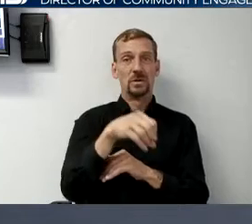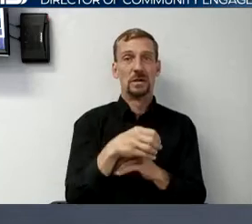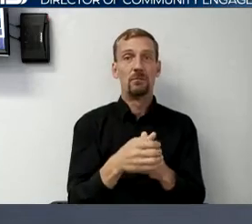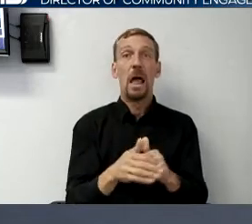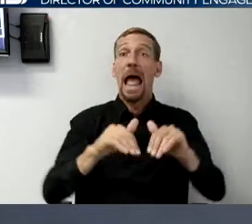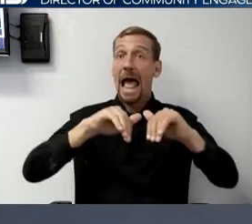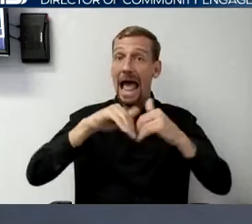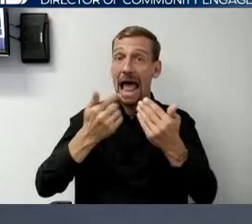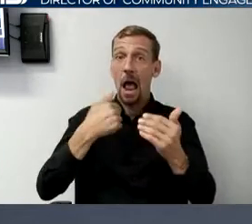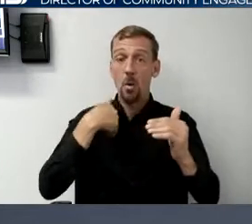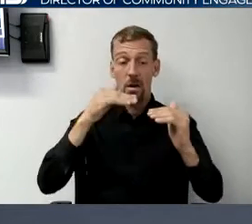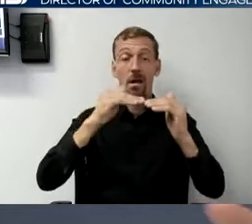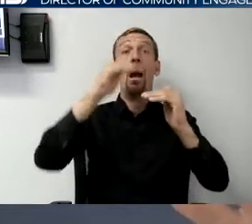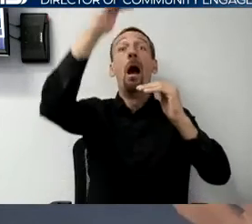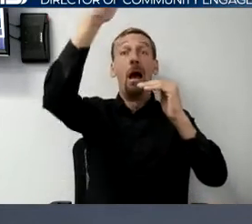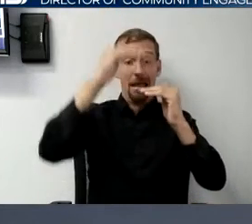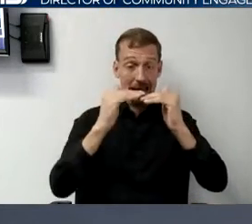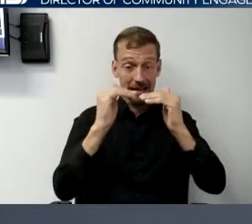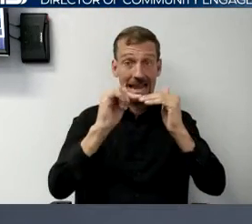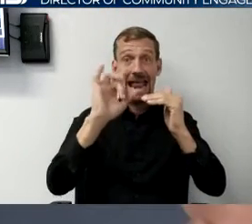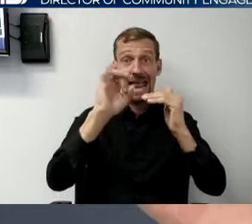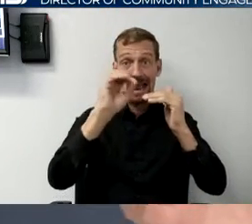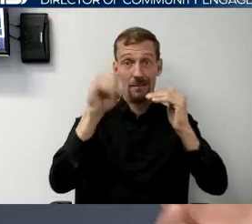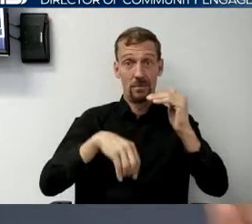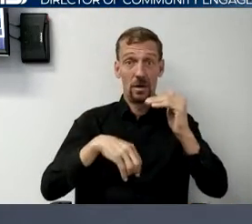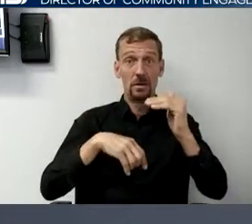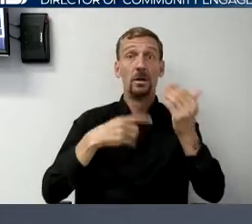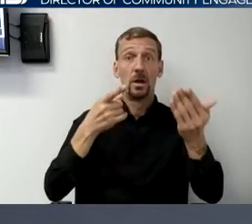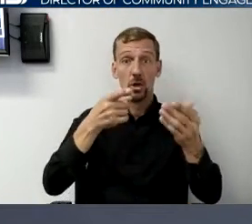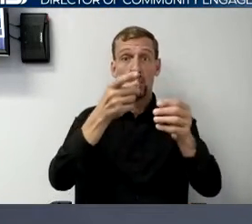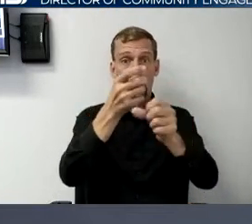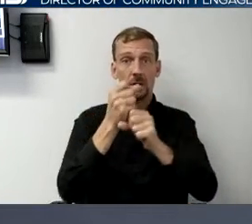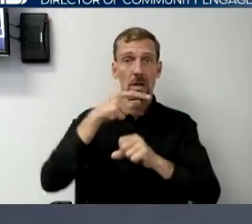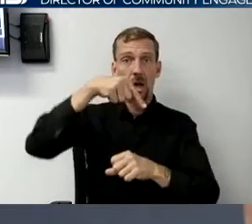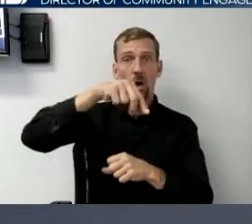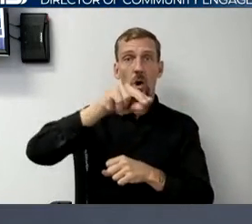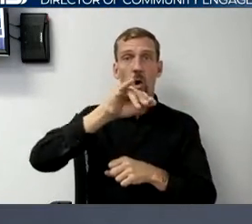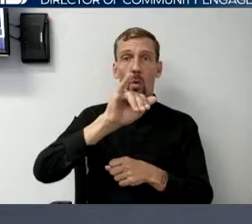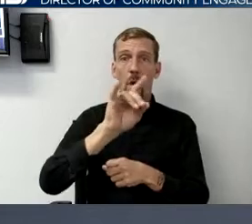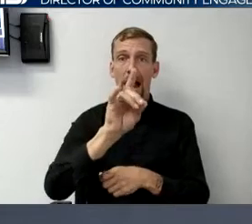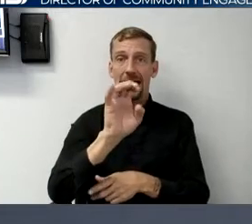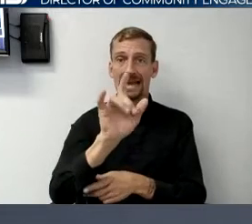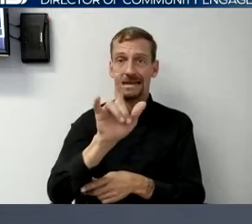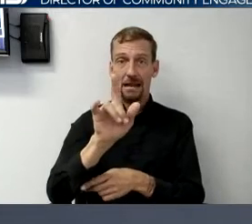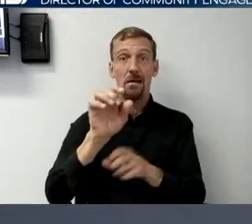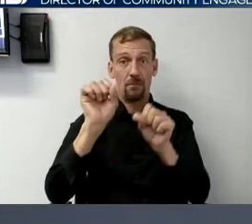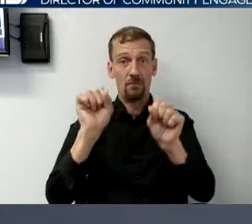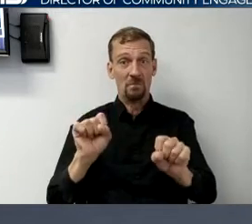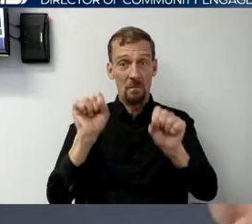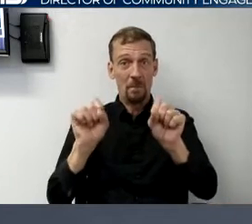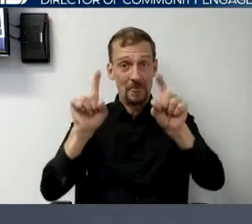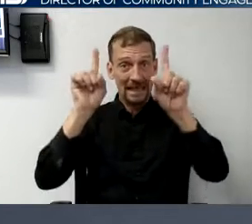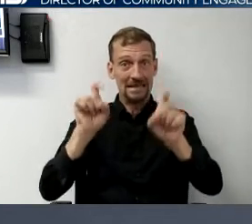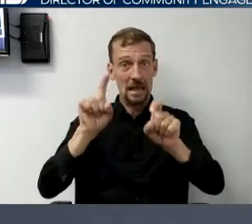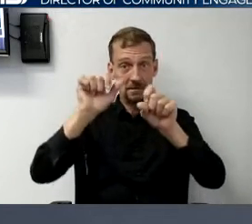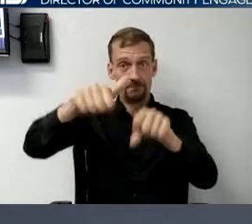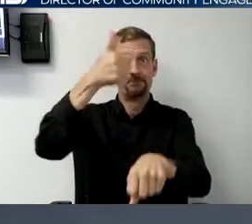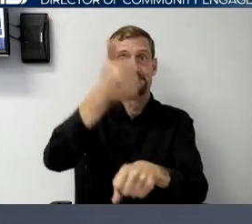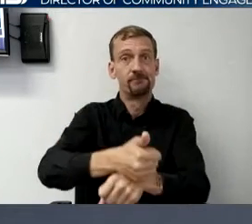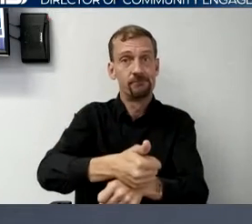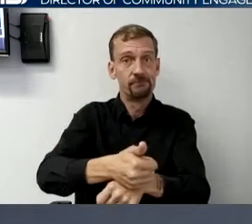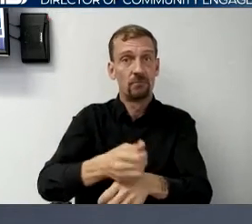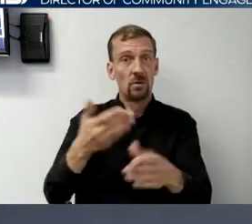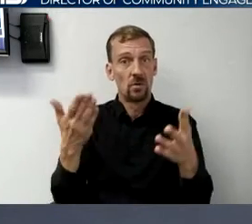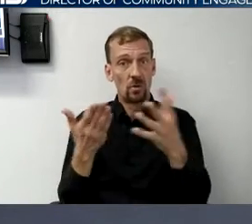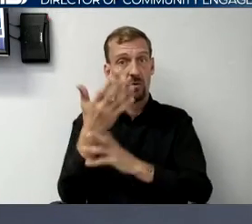we get it down is Kaweah Delta, you get that Quidel testing ability deployed throughout